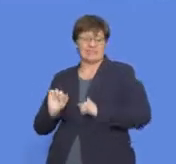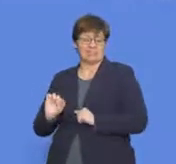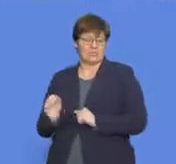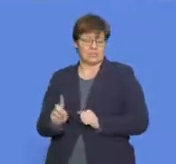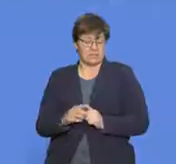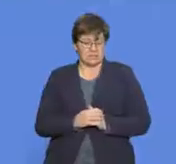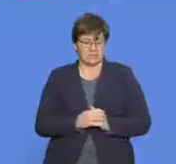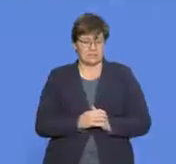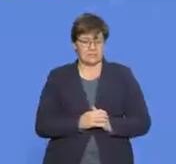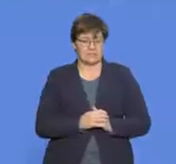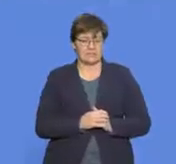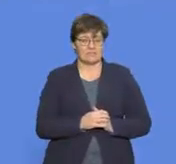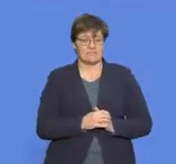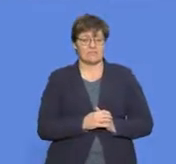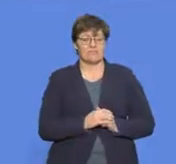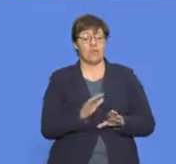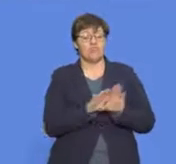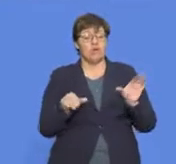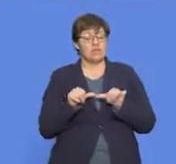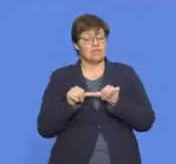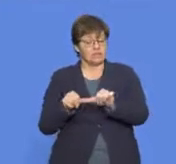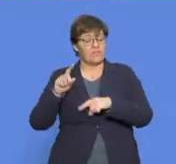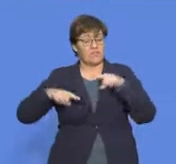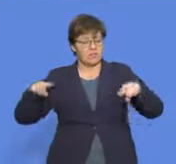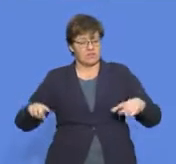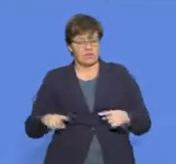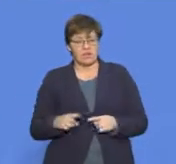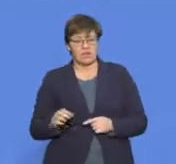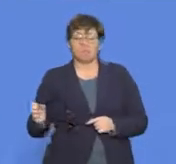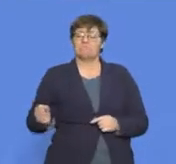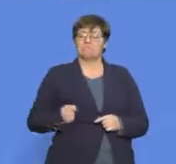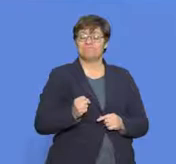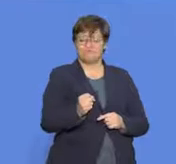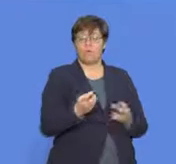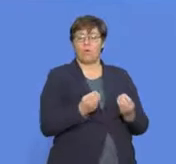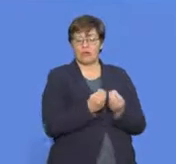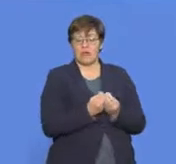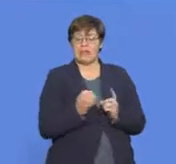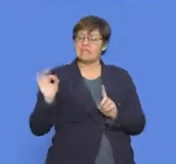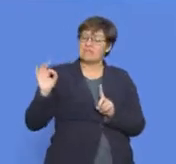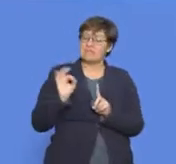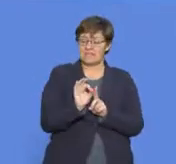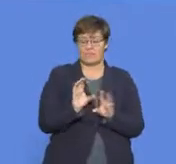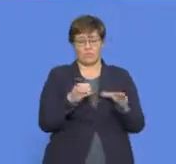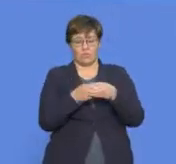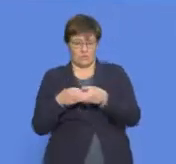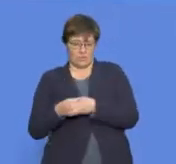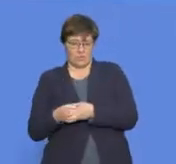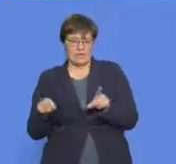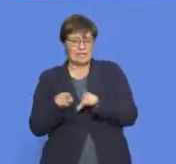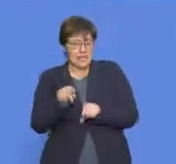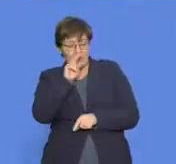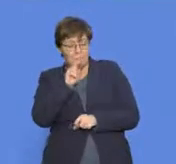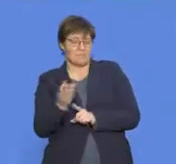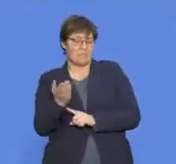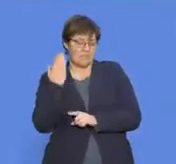categories. Okay, so discontinuous variation then places organisms in distinct categories, as we can see